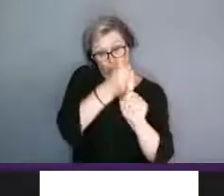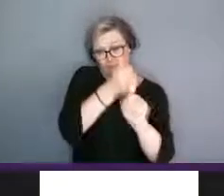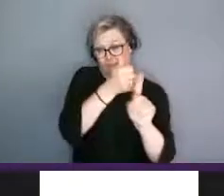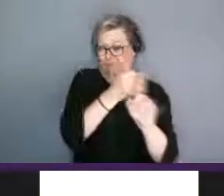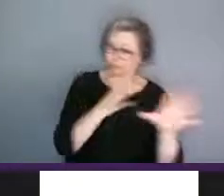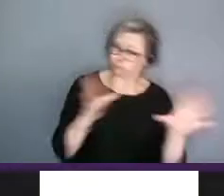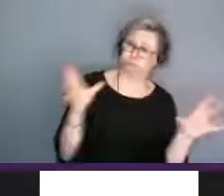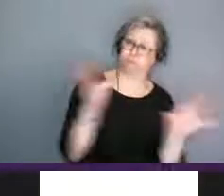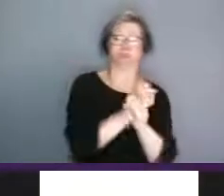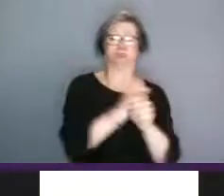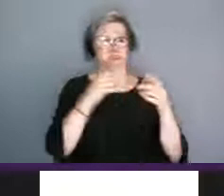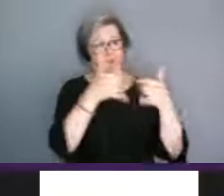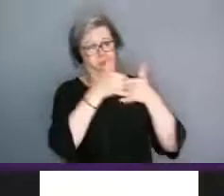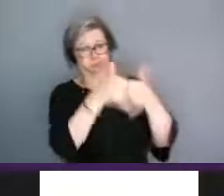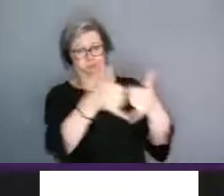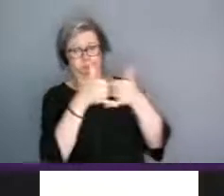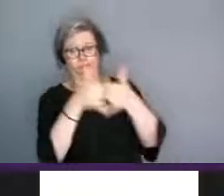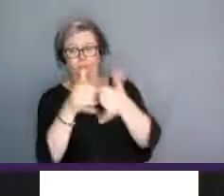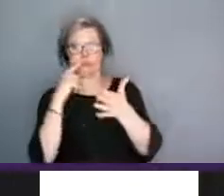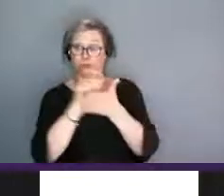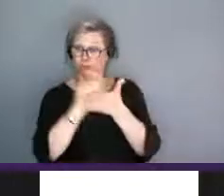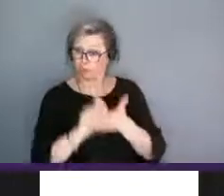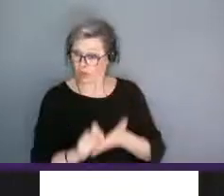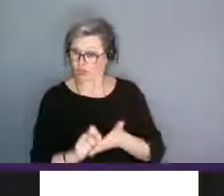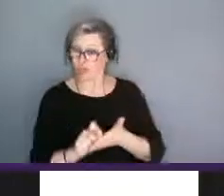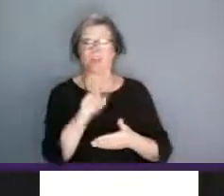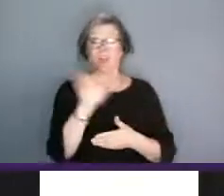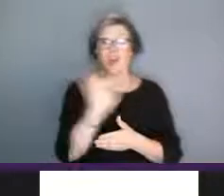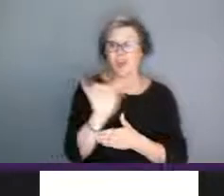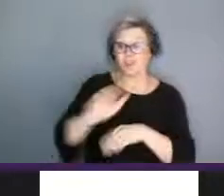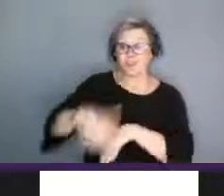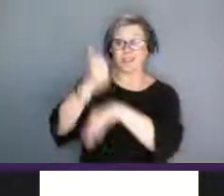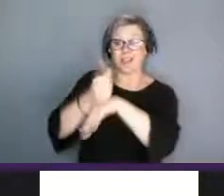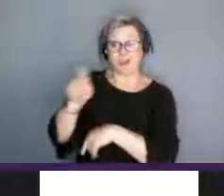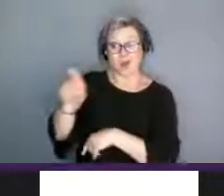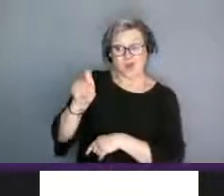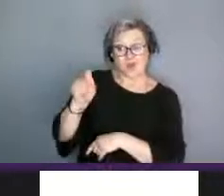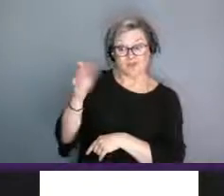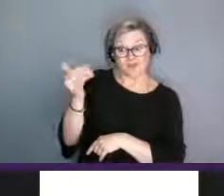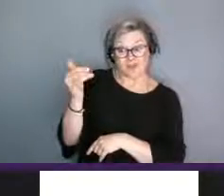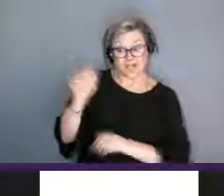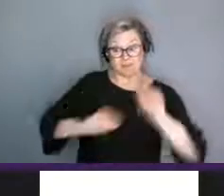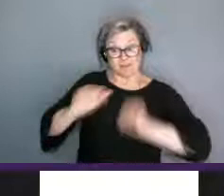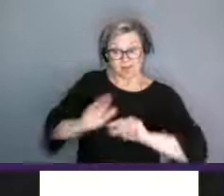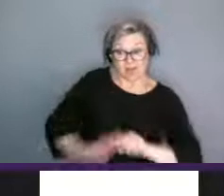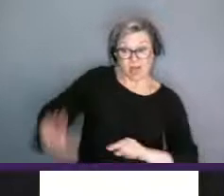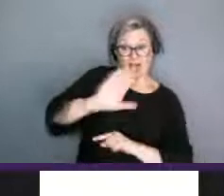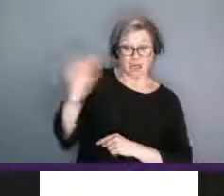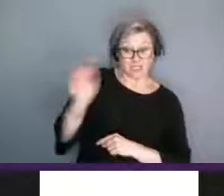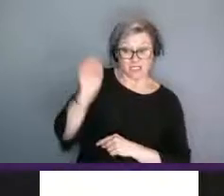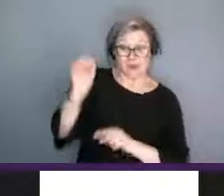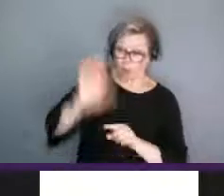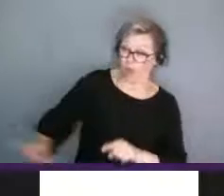award-winning script writer. She's produced and co-facilitated the creation of 115 plays across Ontario and abroad,